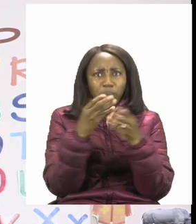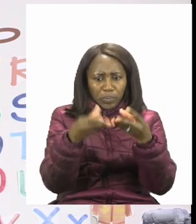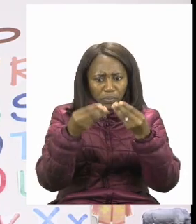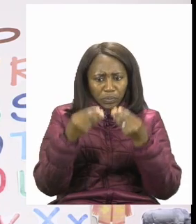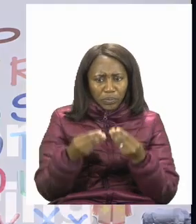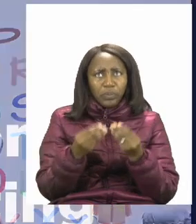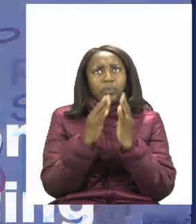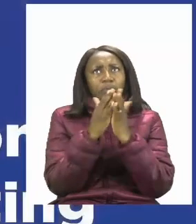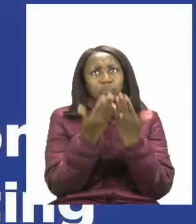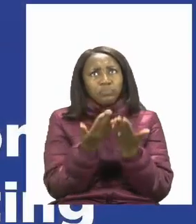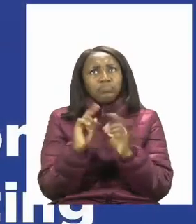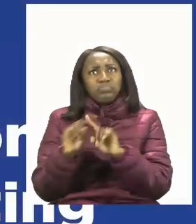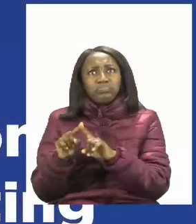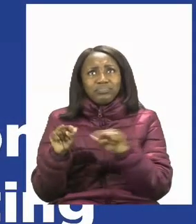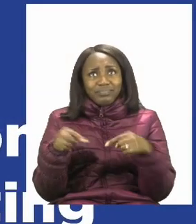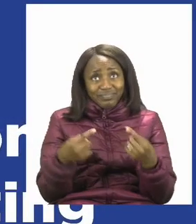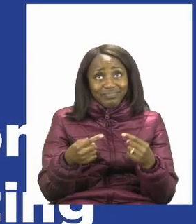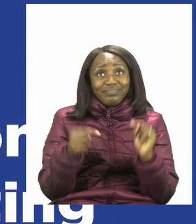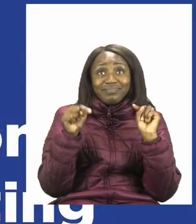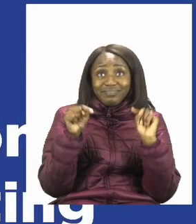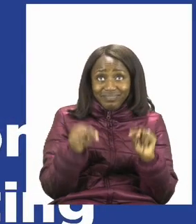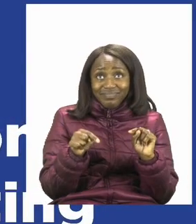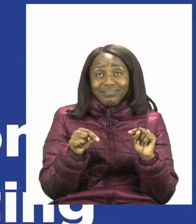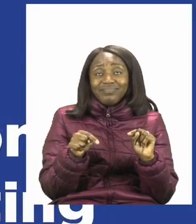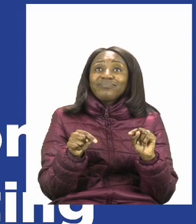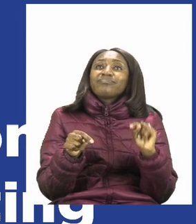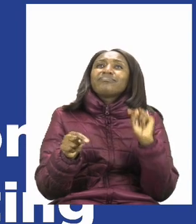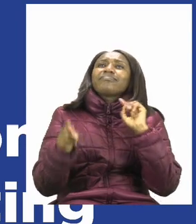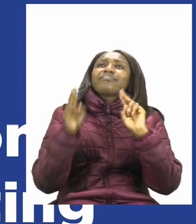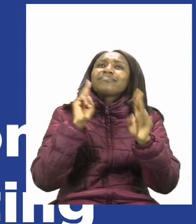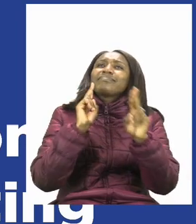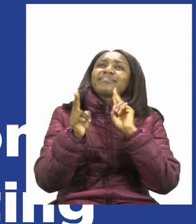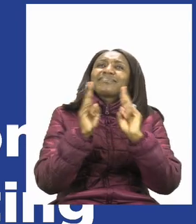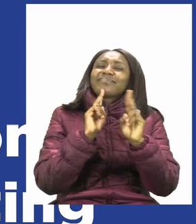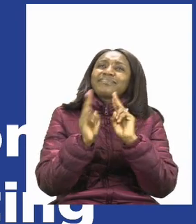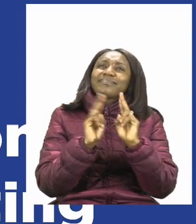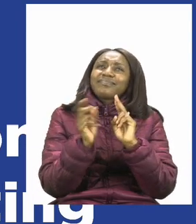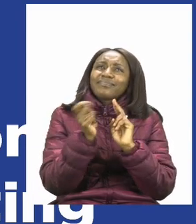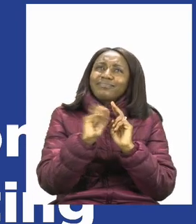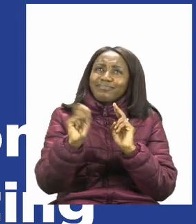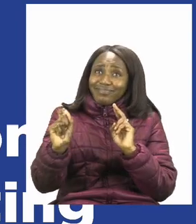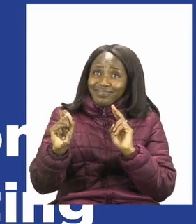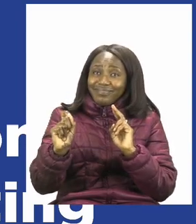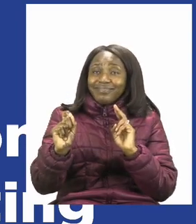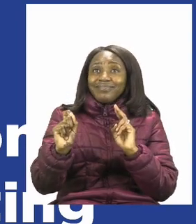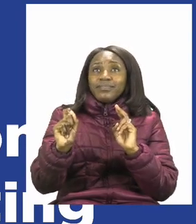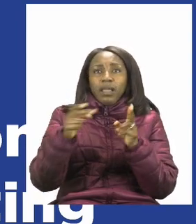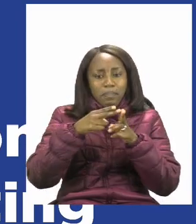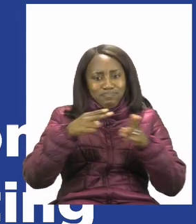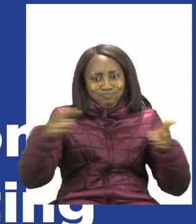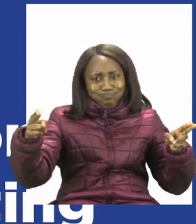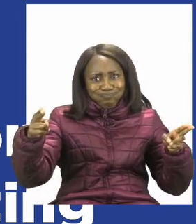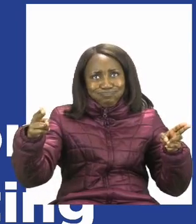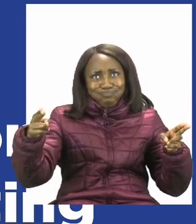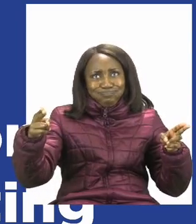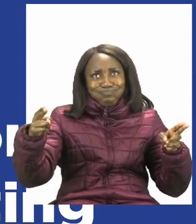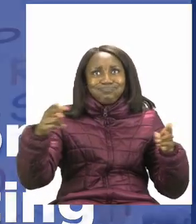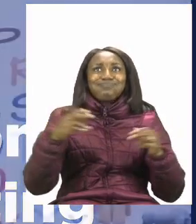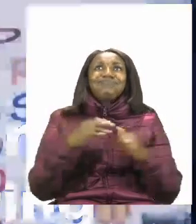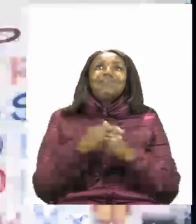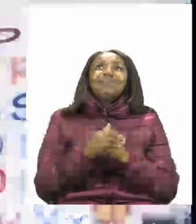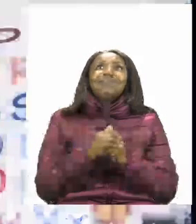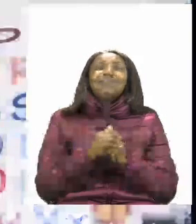touch anything else. For today's lesson, we will be doing writing and length.